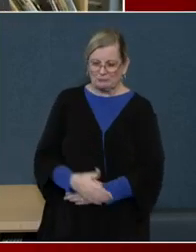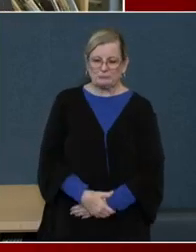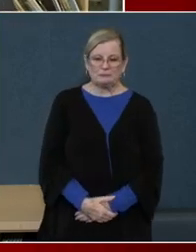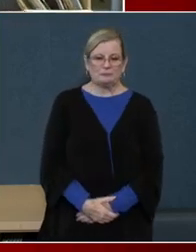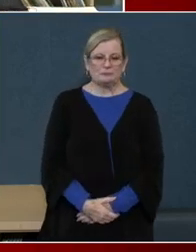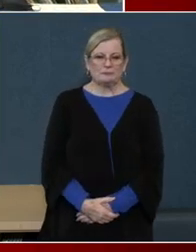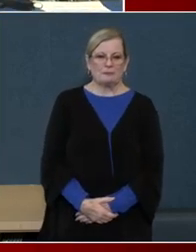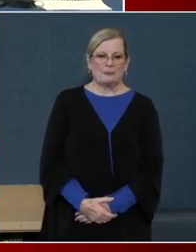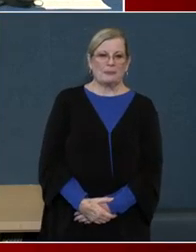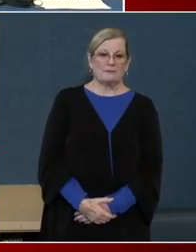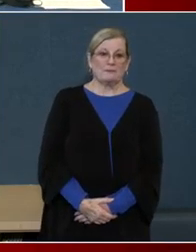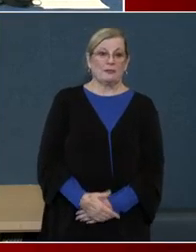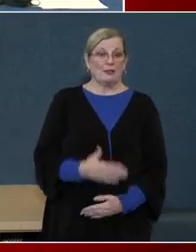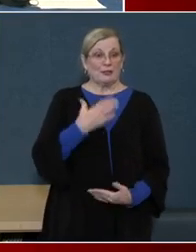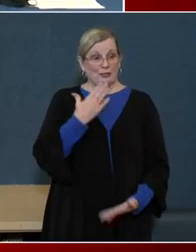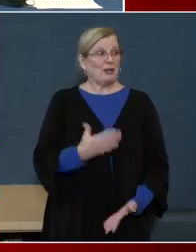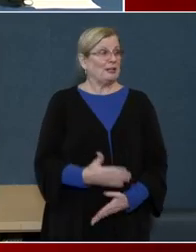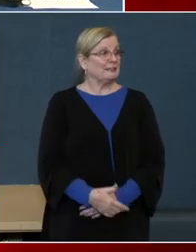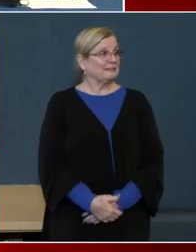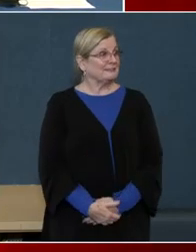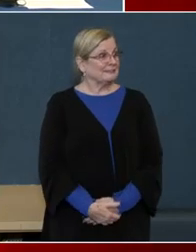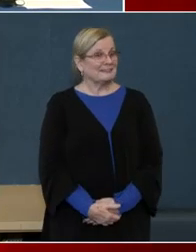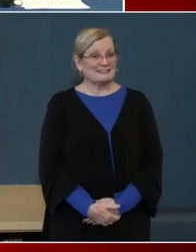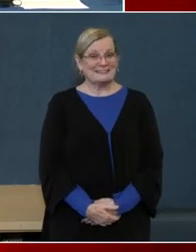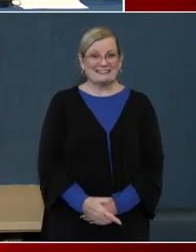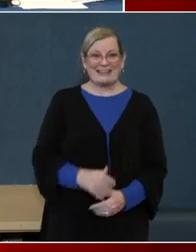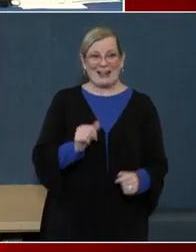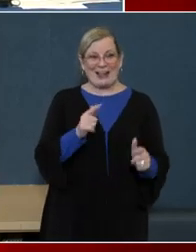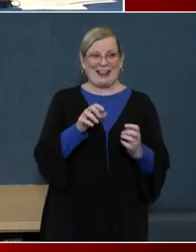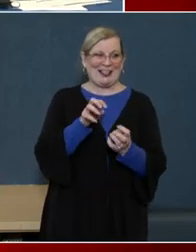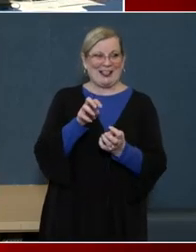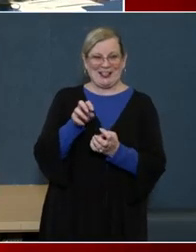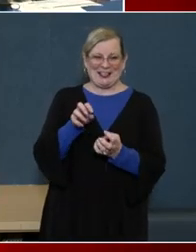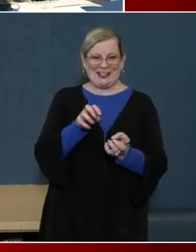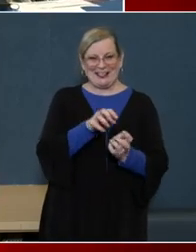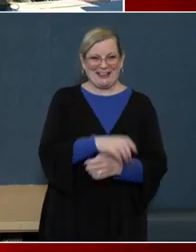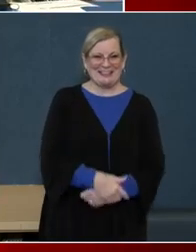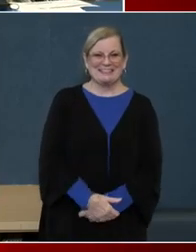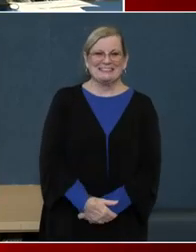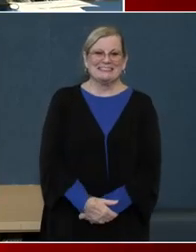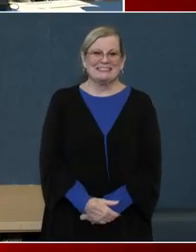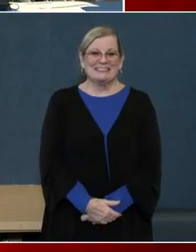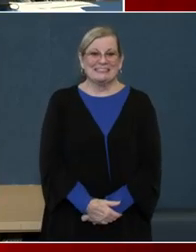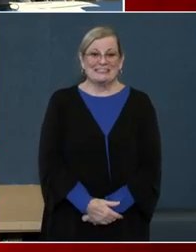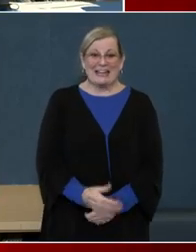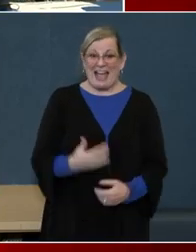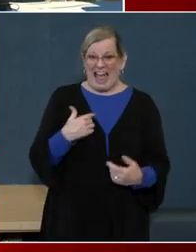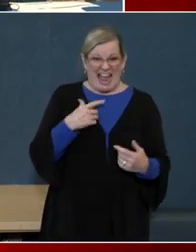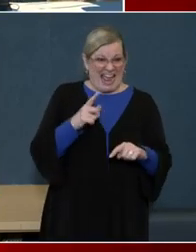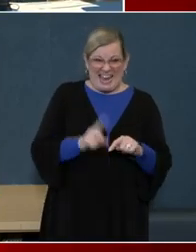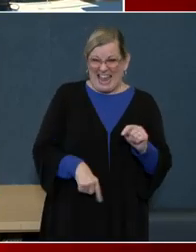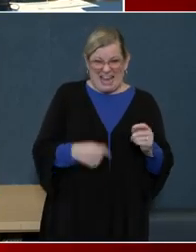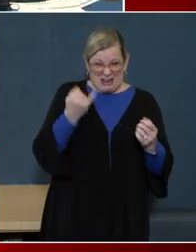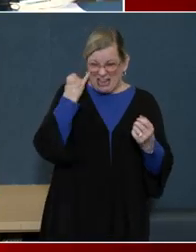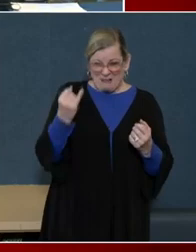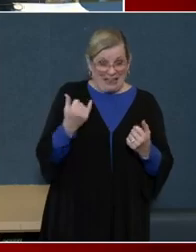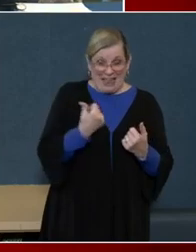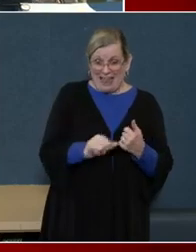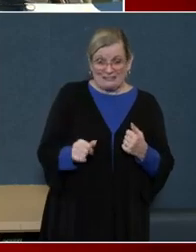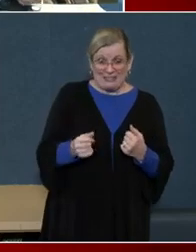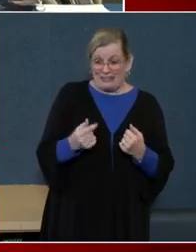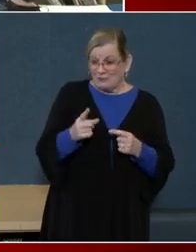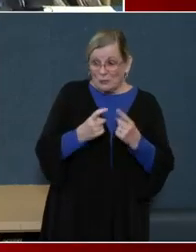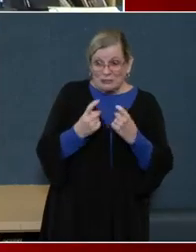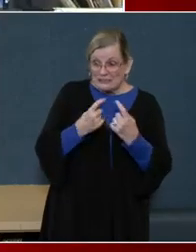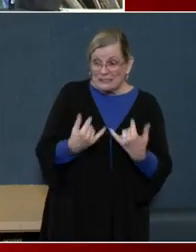Good, good. I think you covered a lot. I'm not sure how you could possibly have any questions after that. Great overview. I appreciate